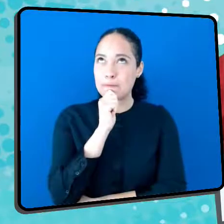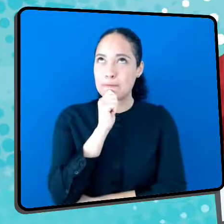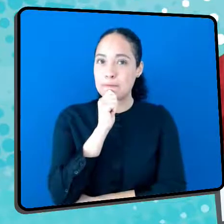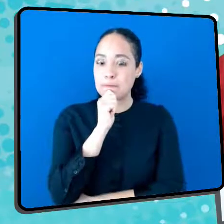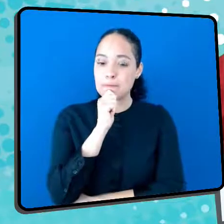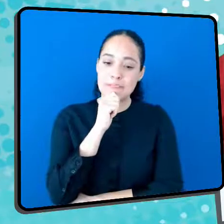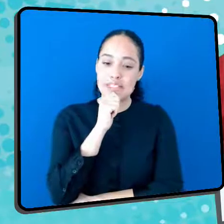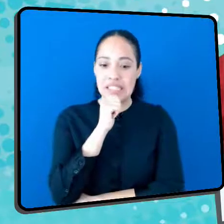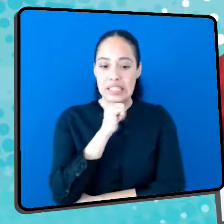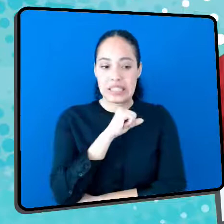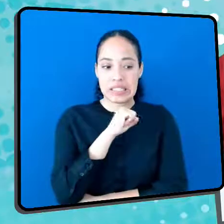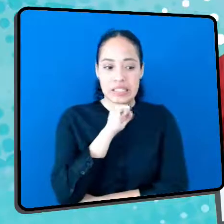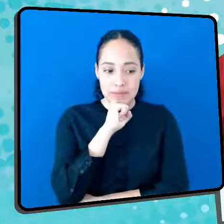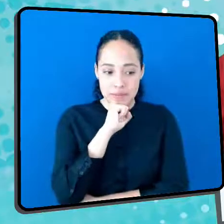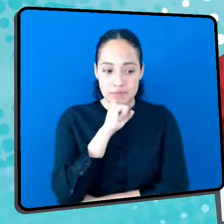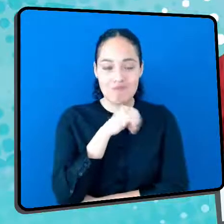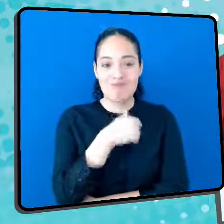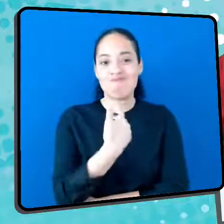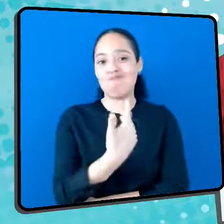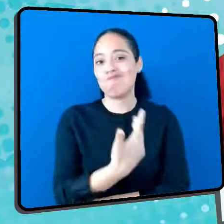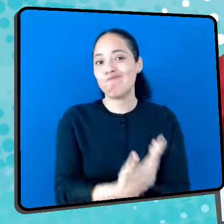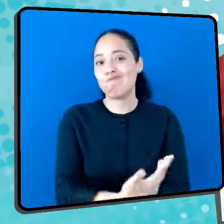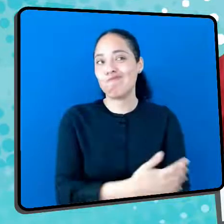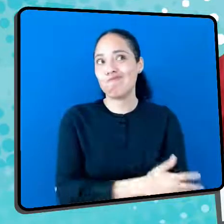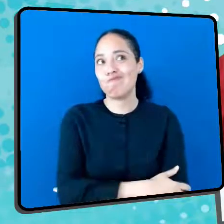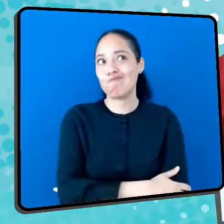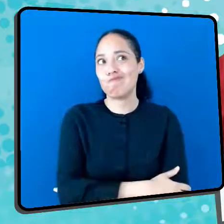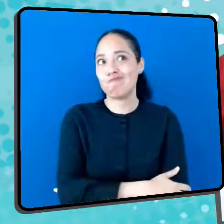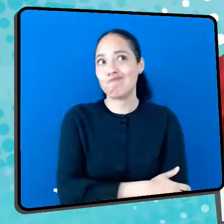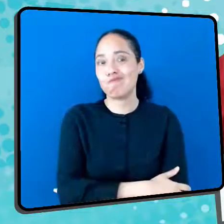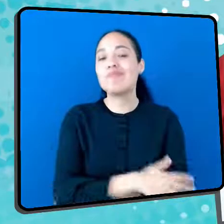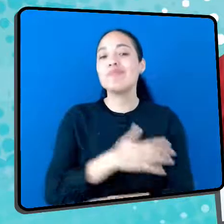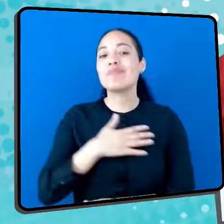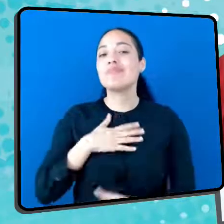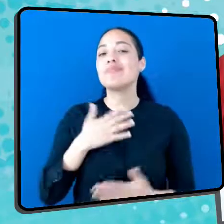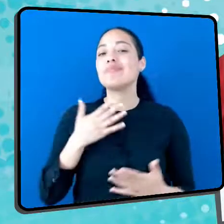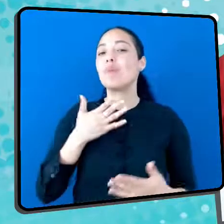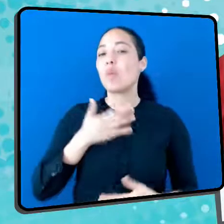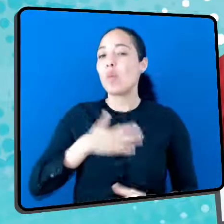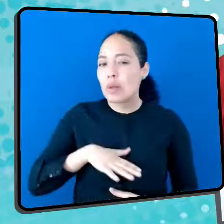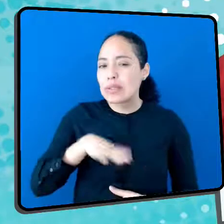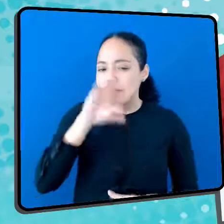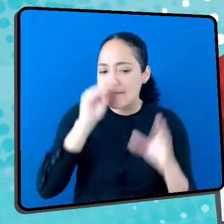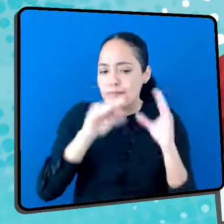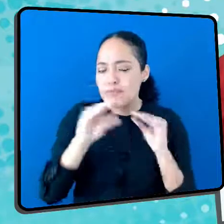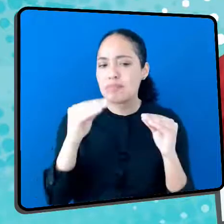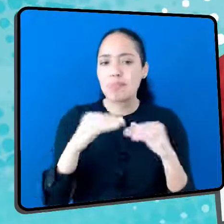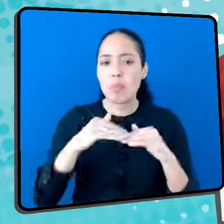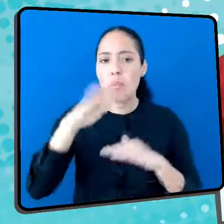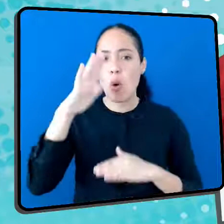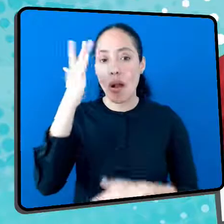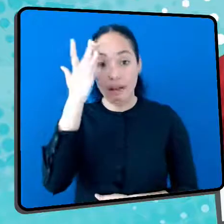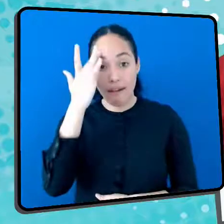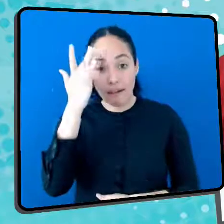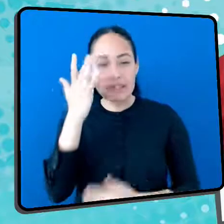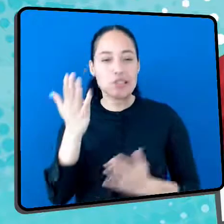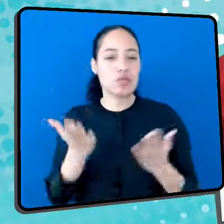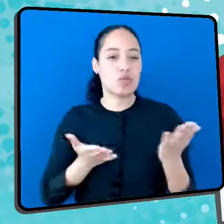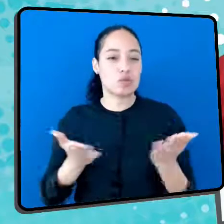So I'm going to look into a bit more cognitive services, specifically in